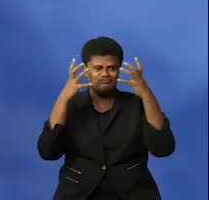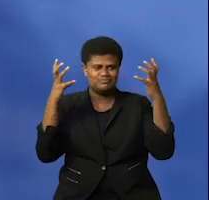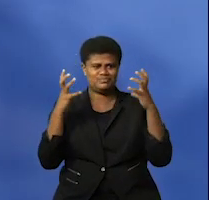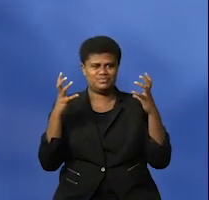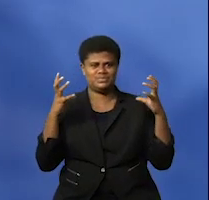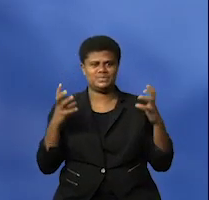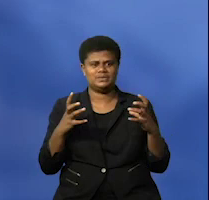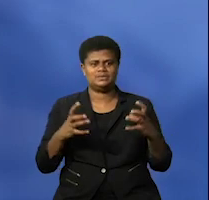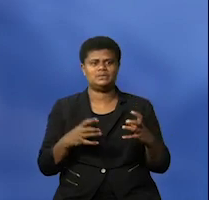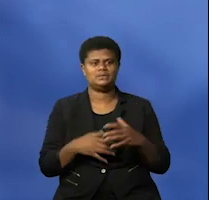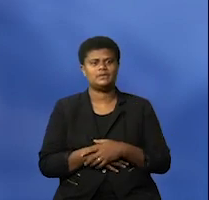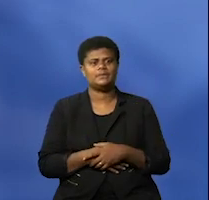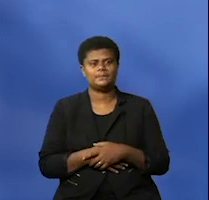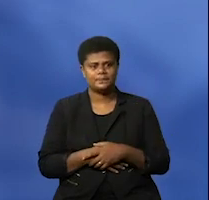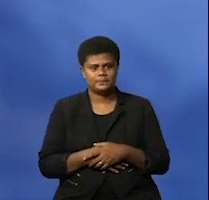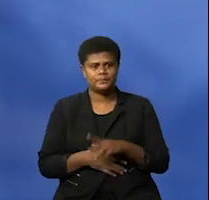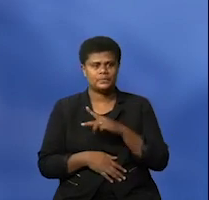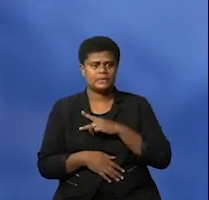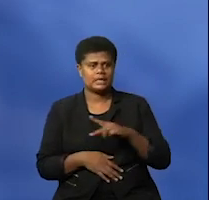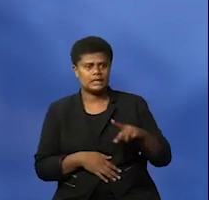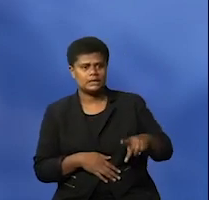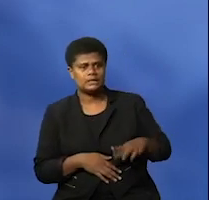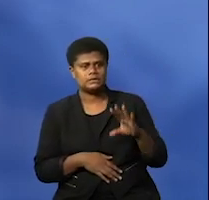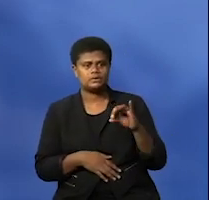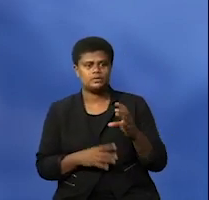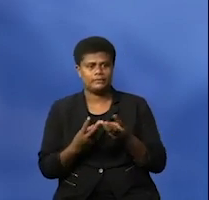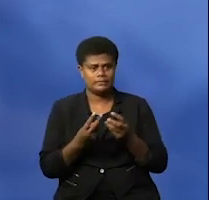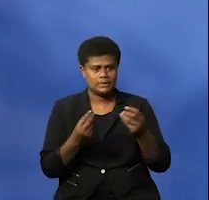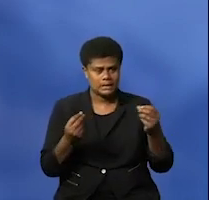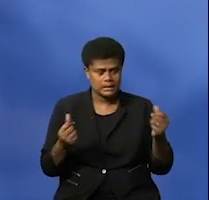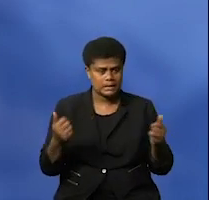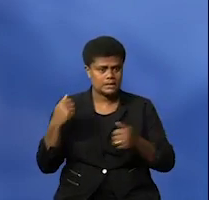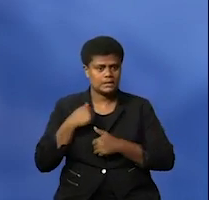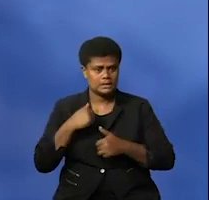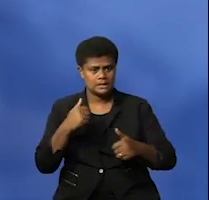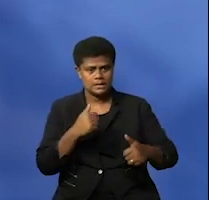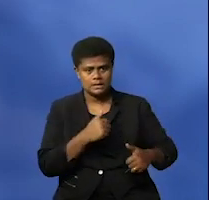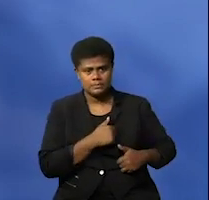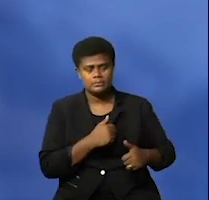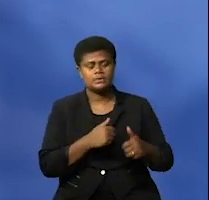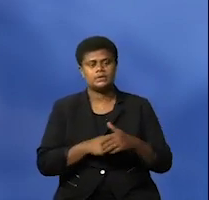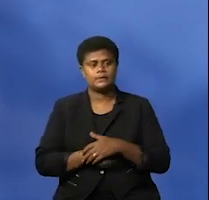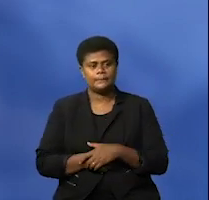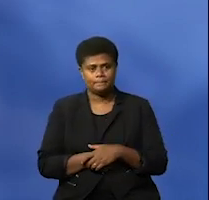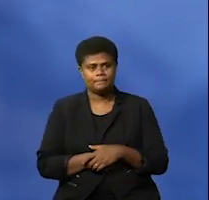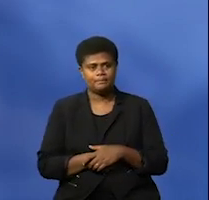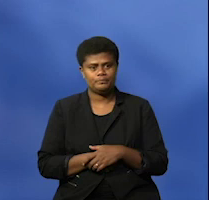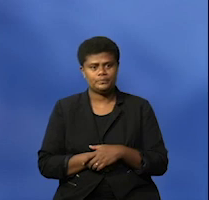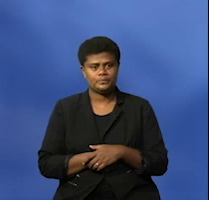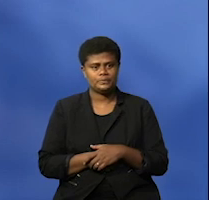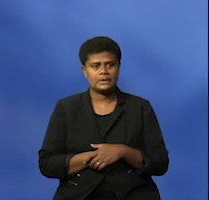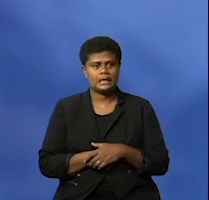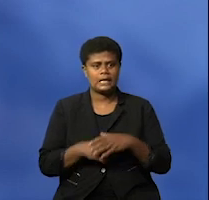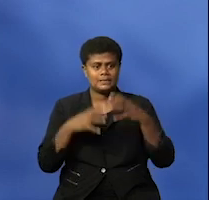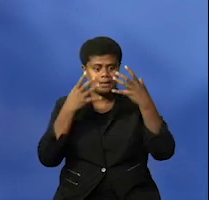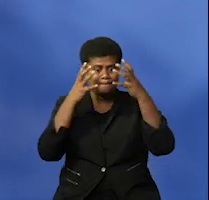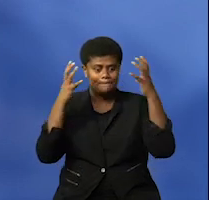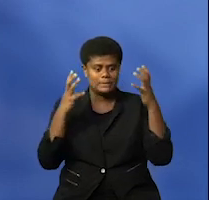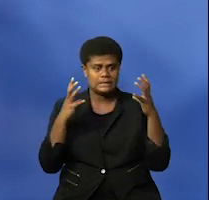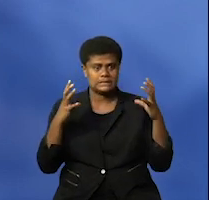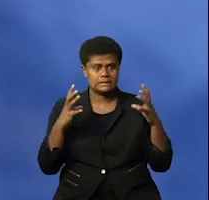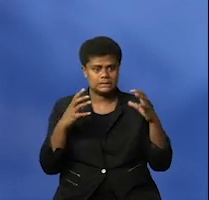their armies gathered together to make war against him who sat on the horse and against his army. Then the beast